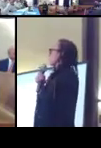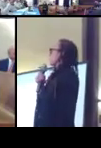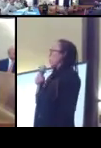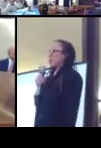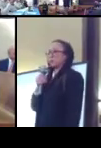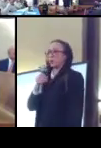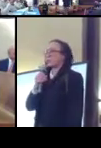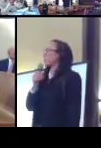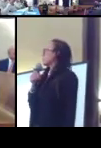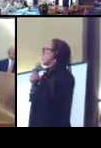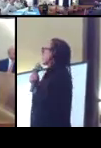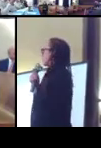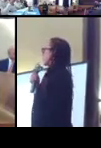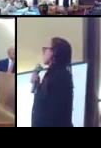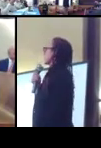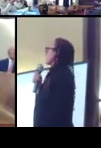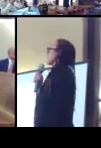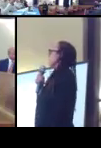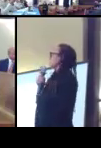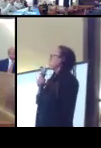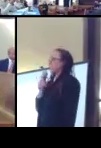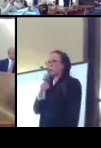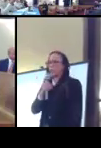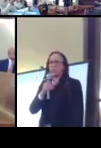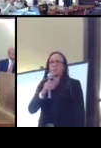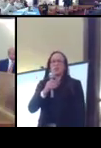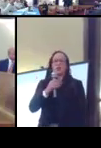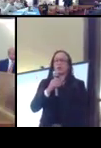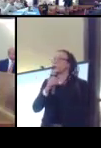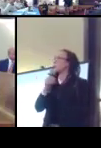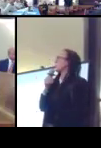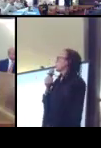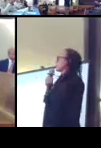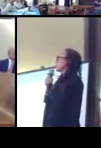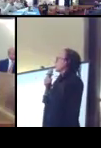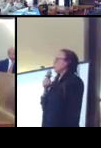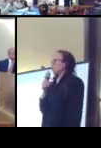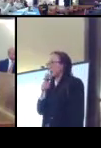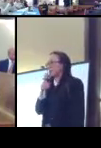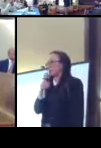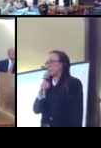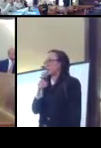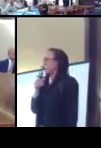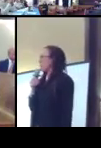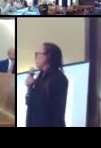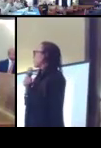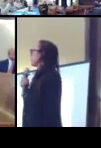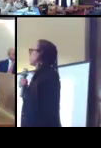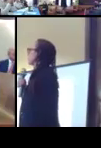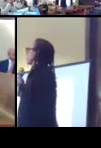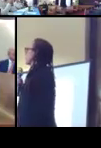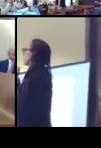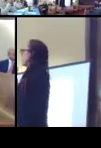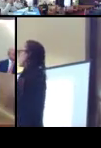and creative purpose-built spaces, places that honor generations of local leaders who shape this neighborhood.